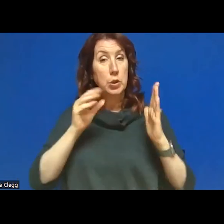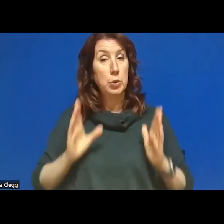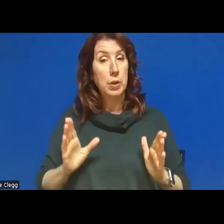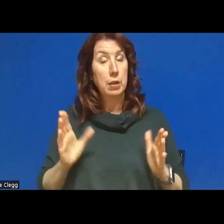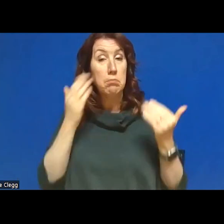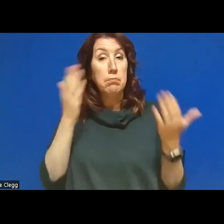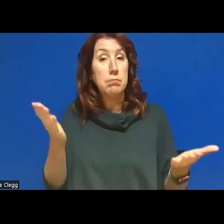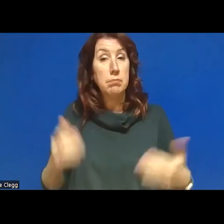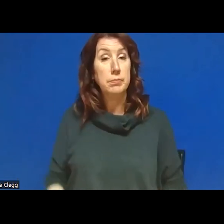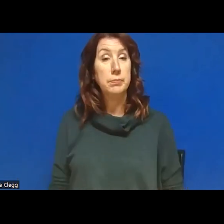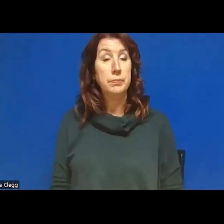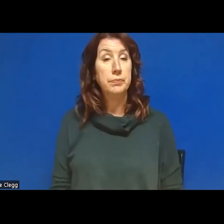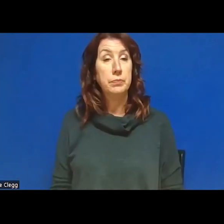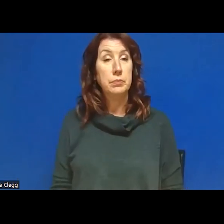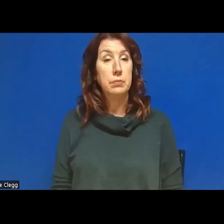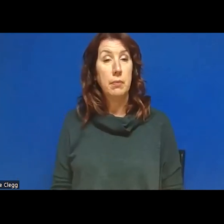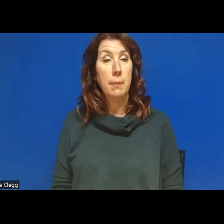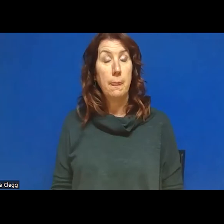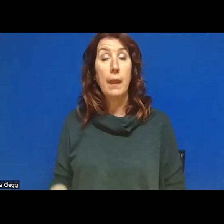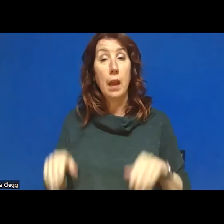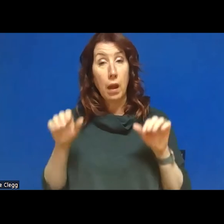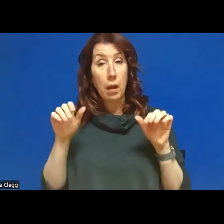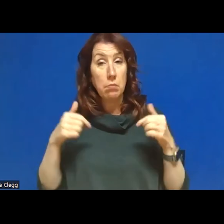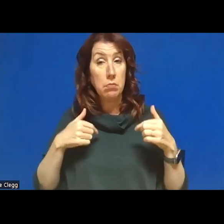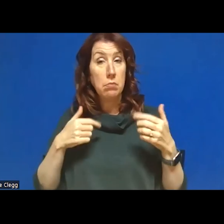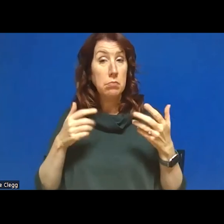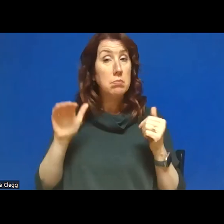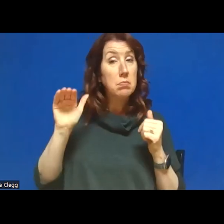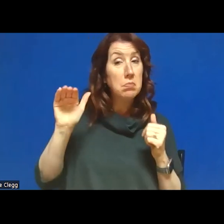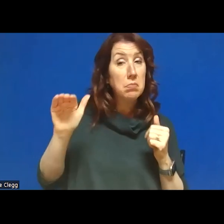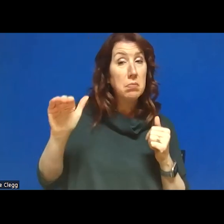I didn't know that I could ask professors to help me.